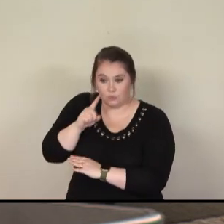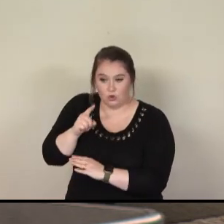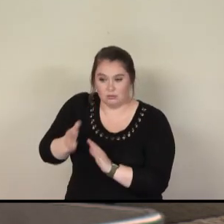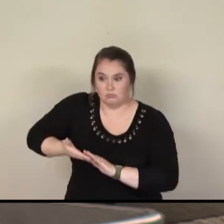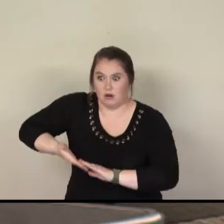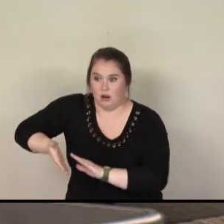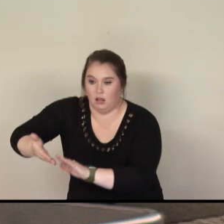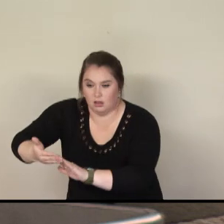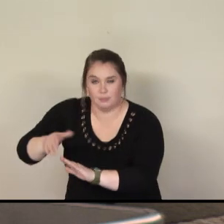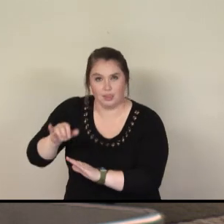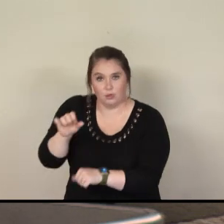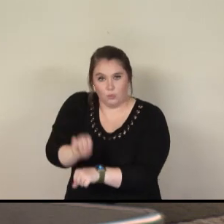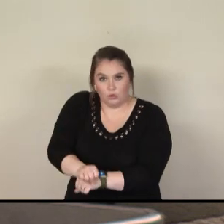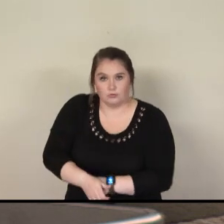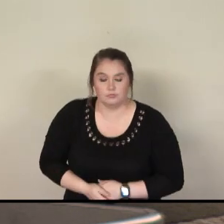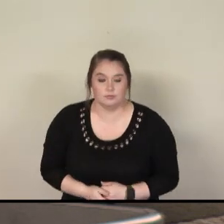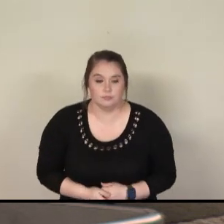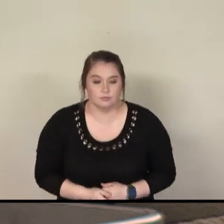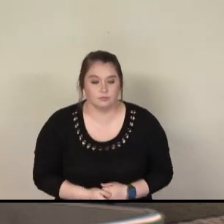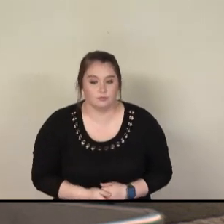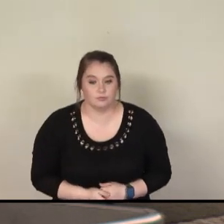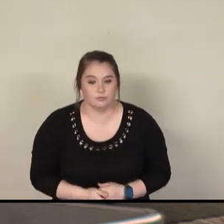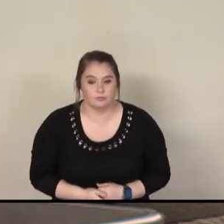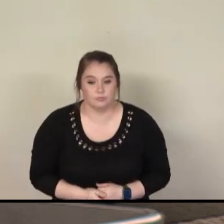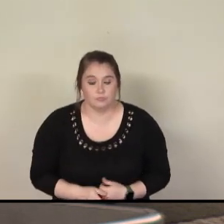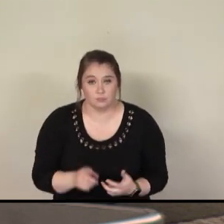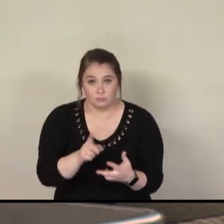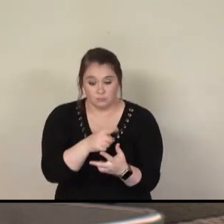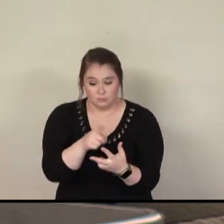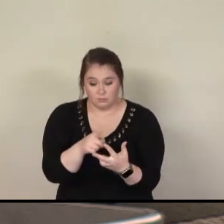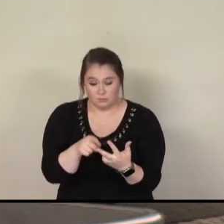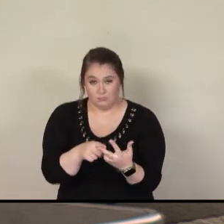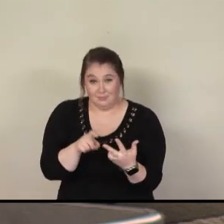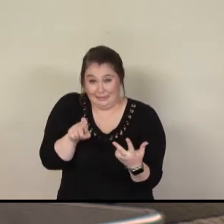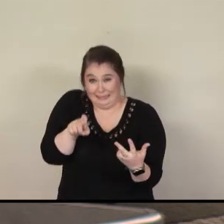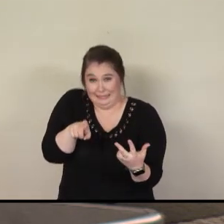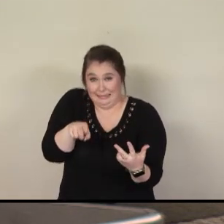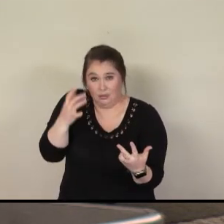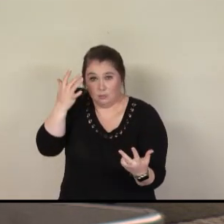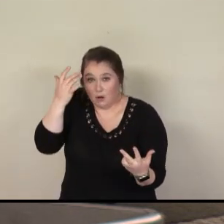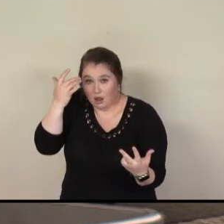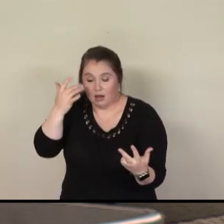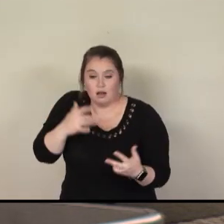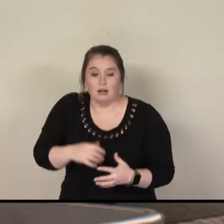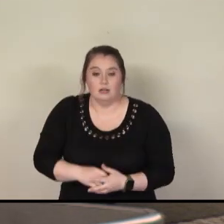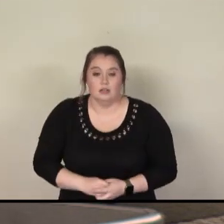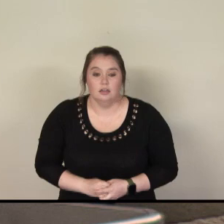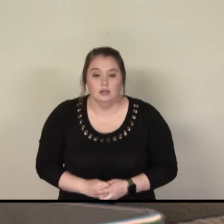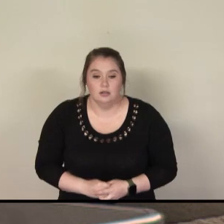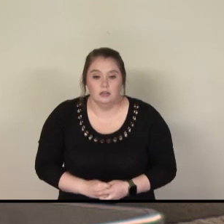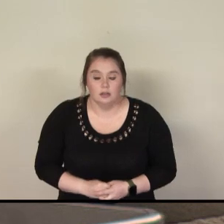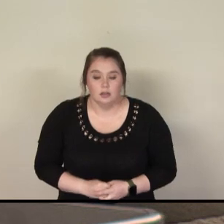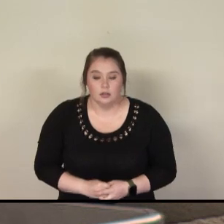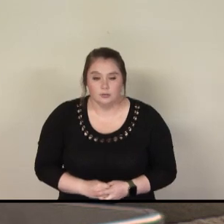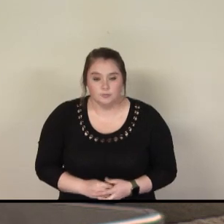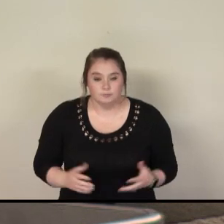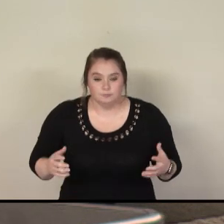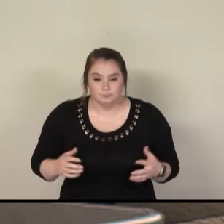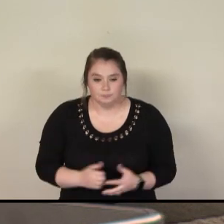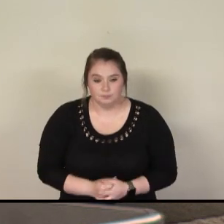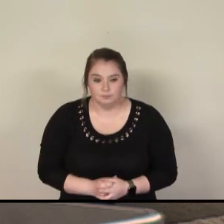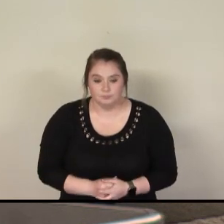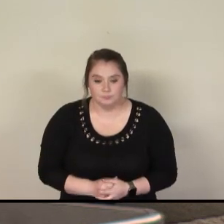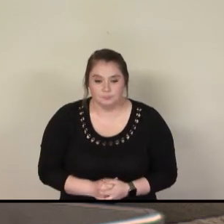work. The necessity of this request is a result of a change